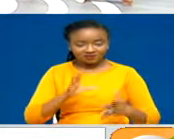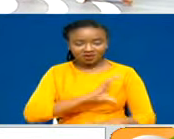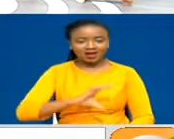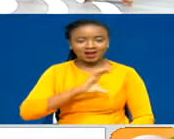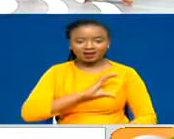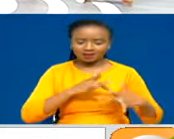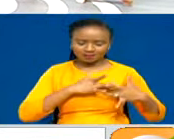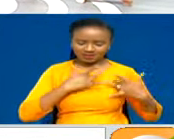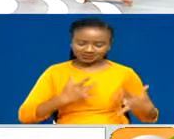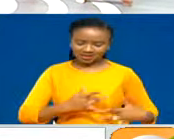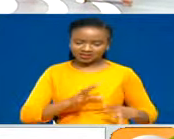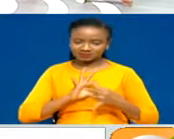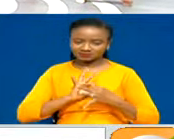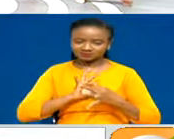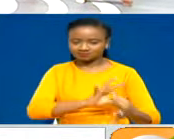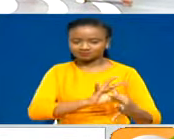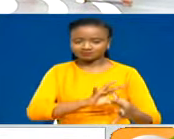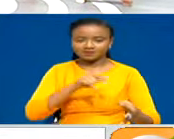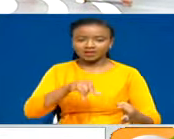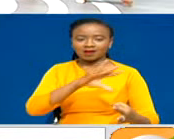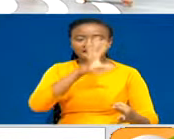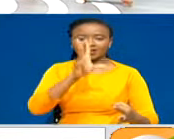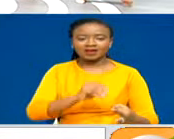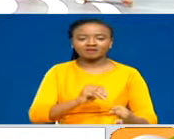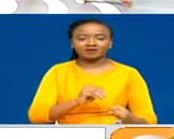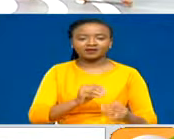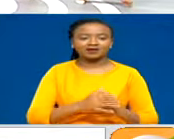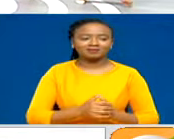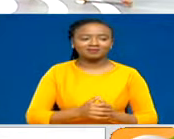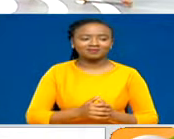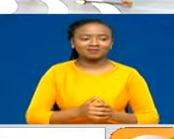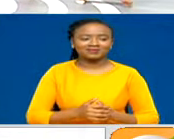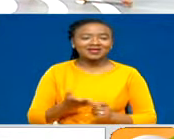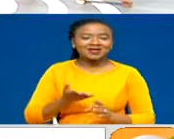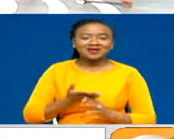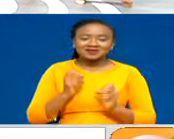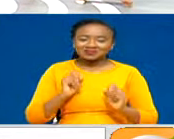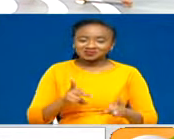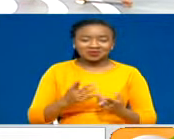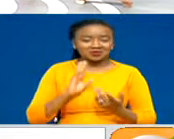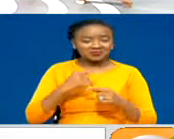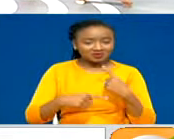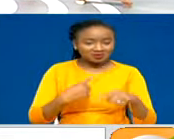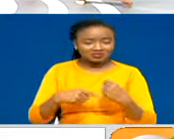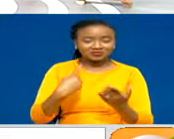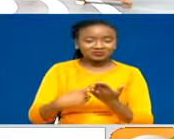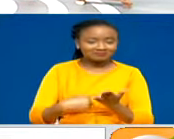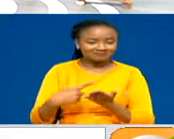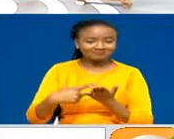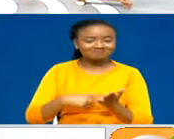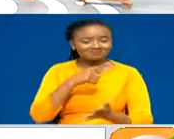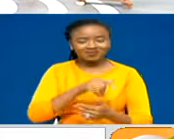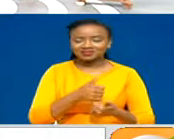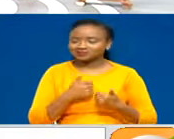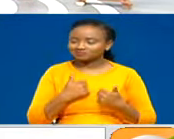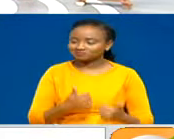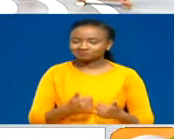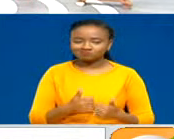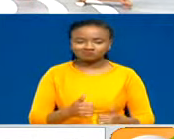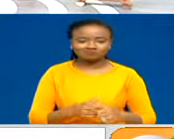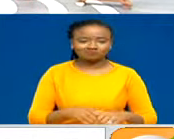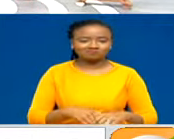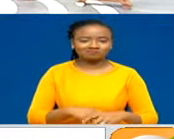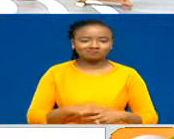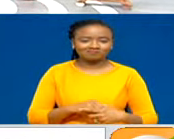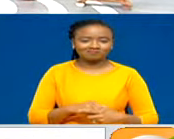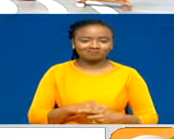heart is solidly here in the continent. Look at the things he's doing. Tell you folks, this is philanthropy at